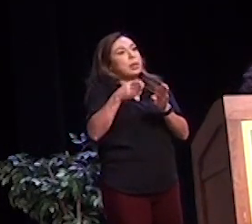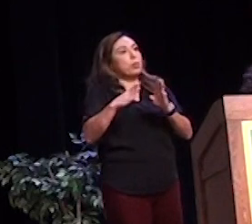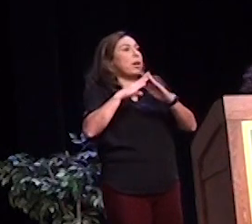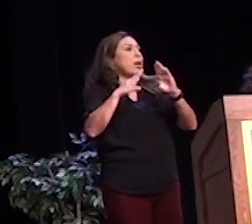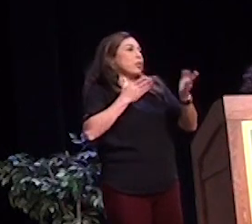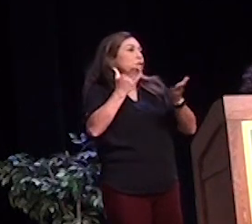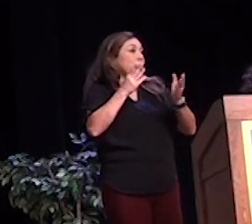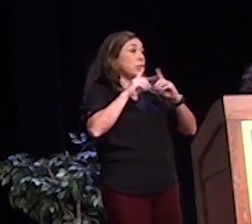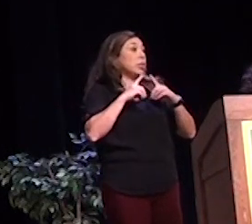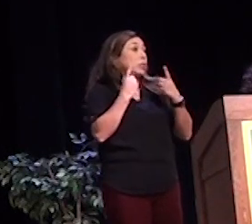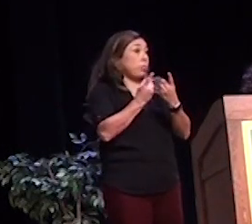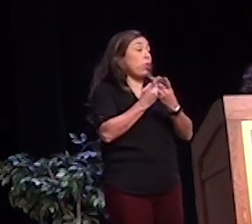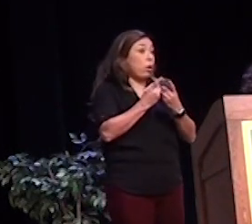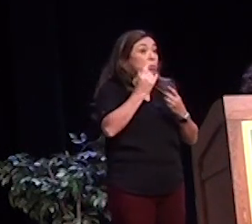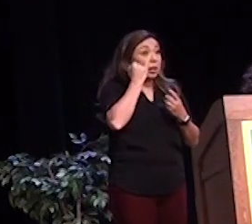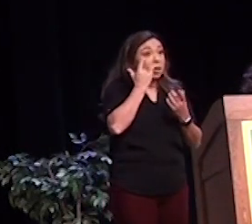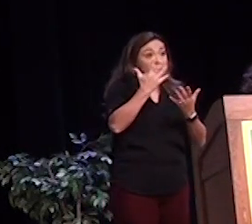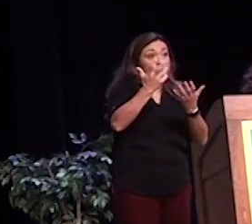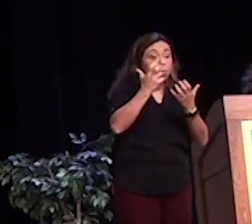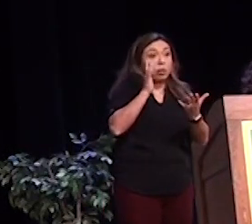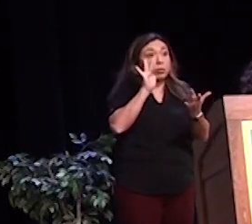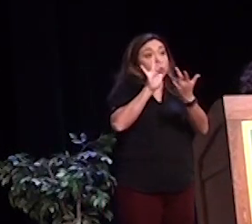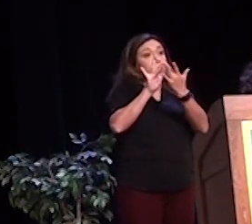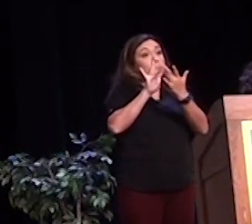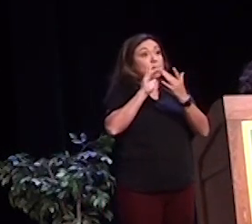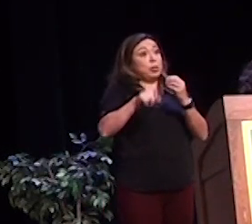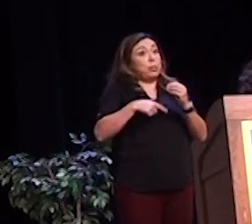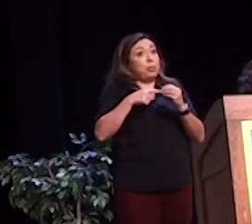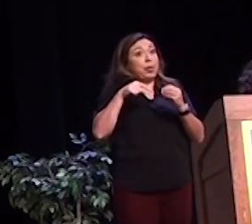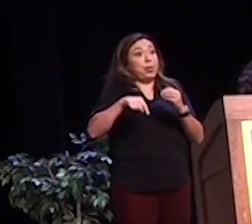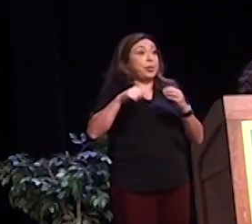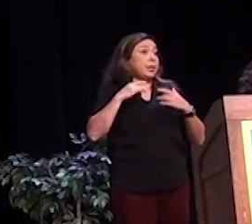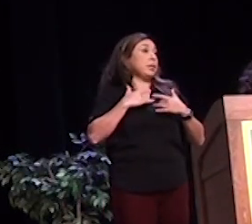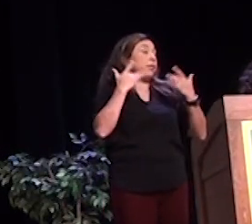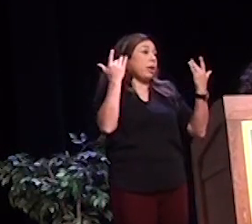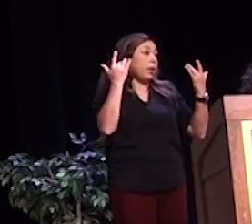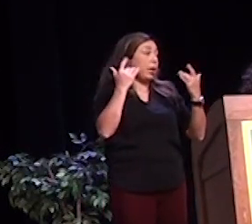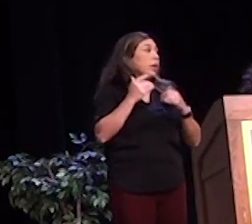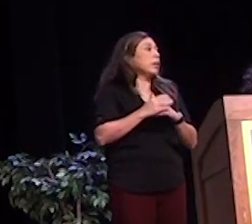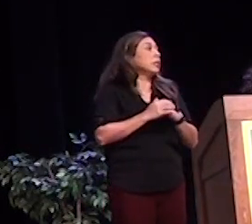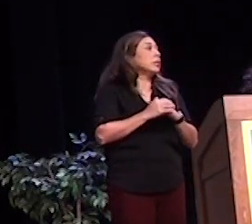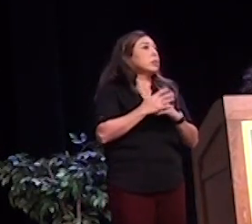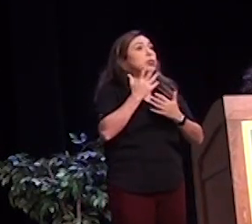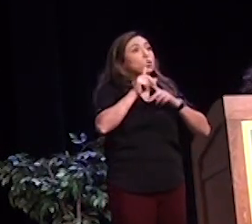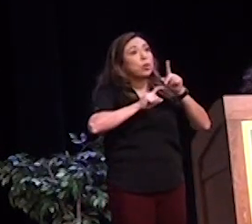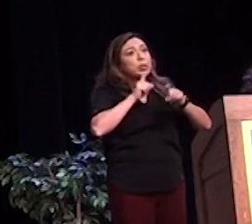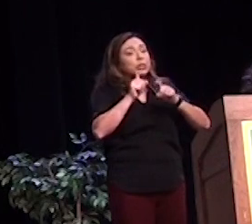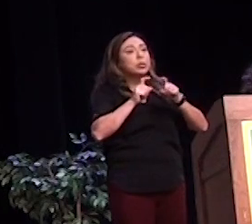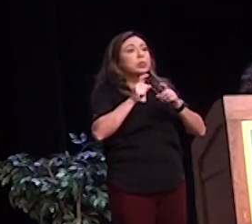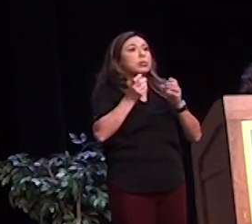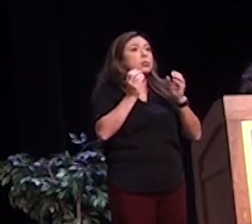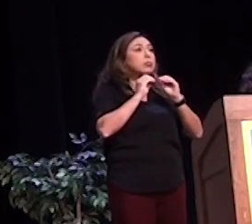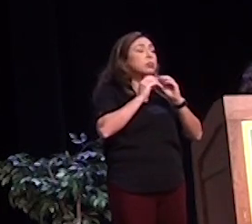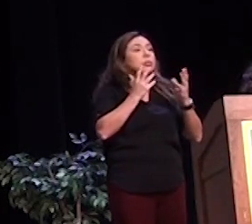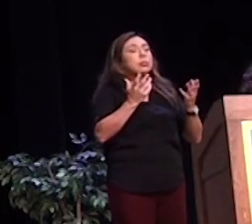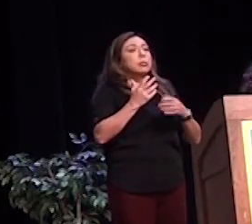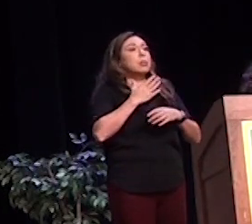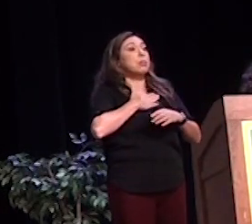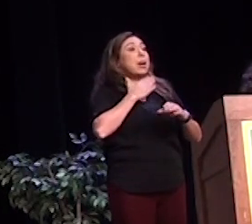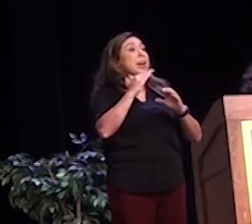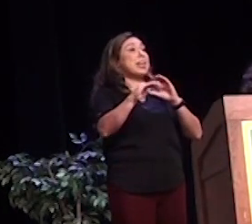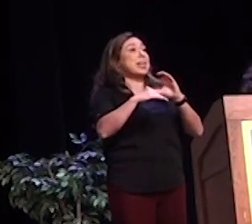and Housing Services Department. If you want to get in touch about this event or about questions you have,